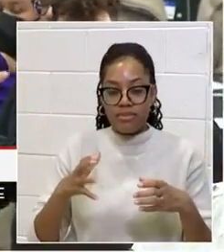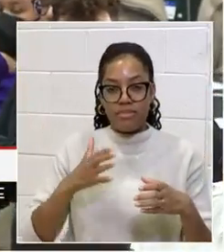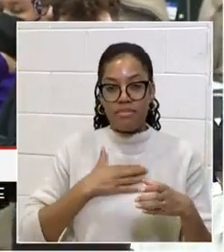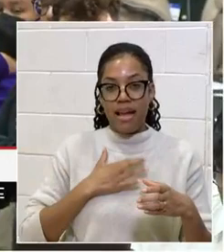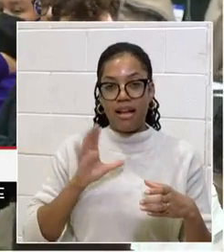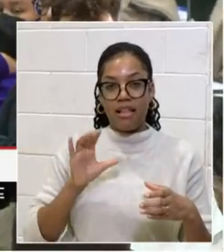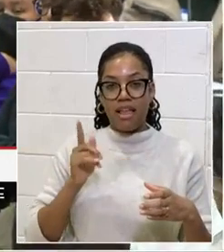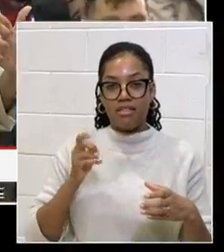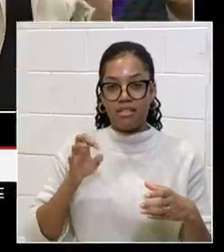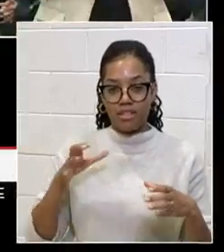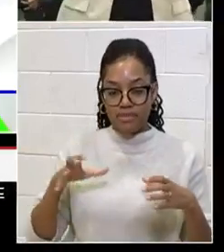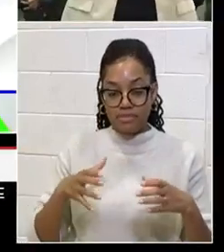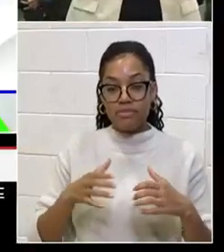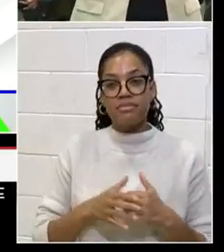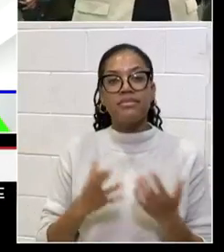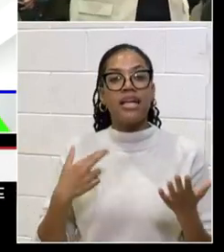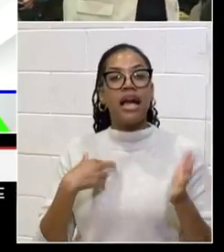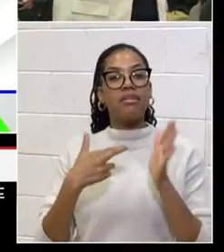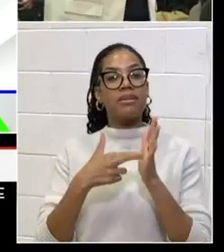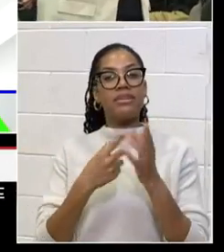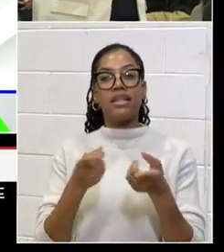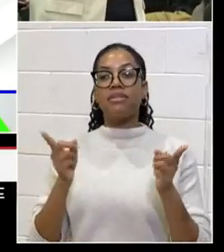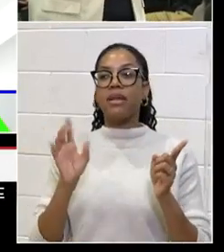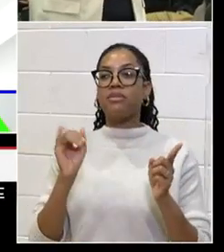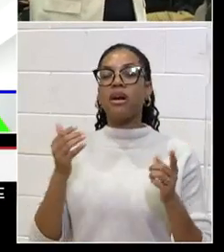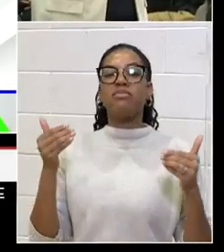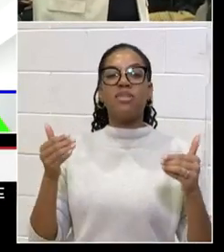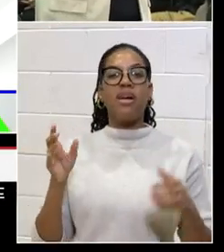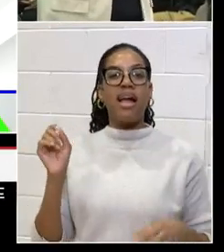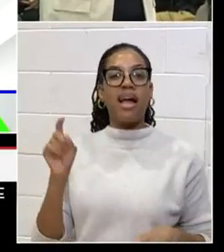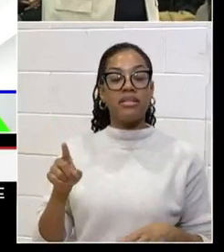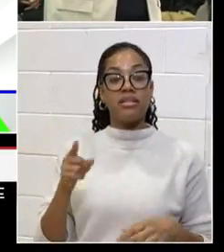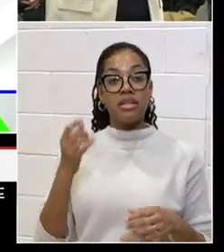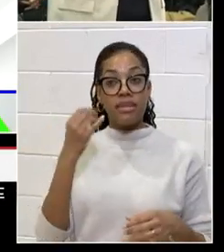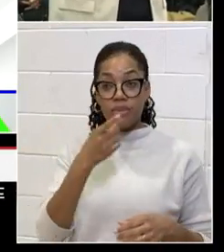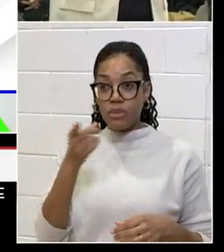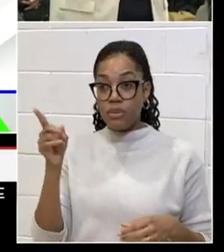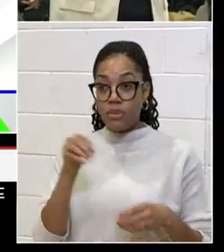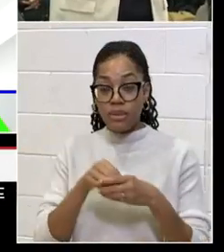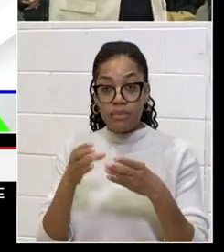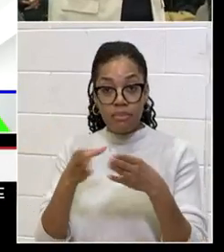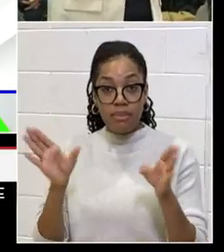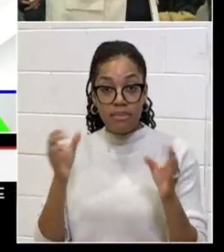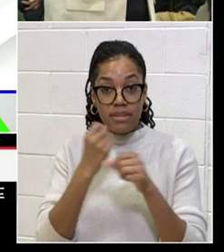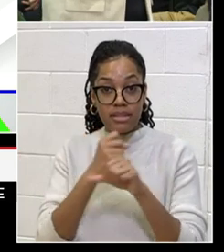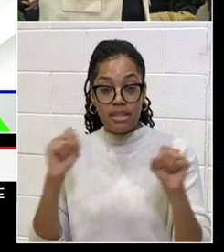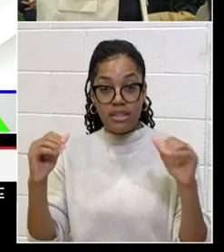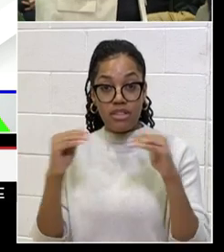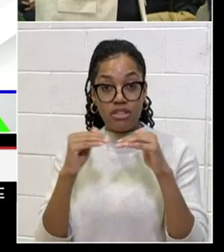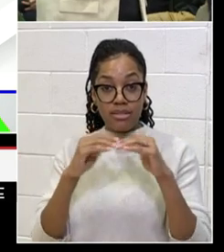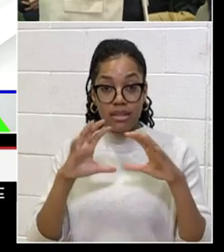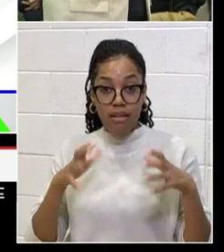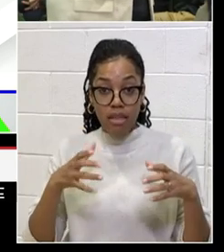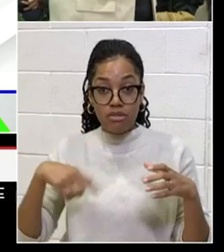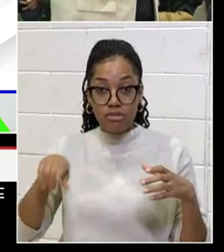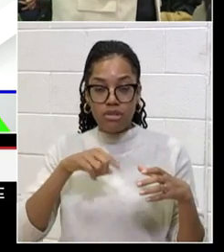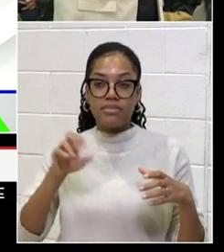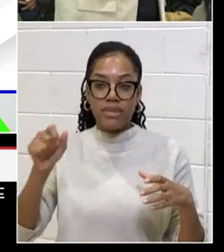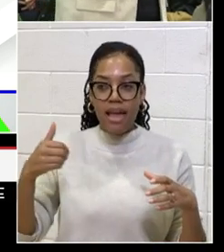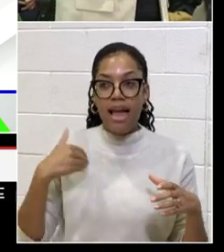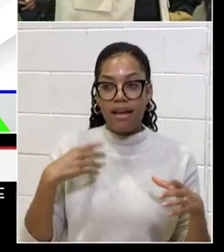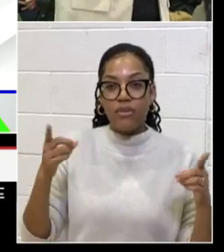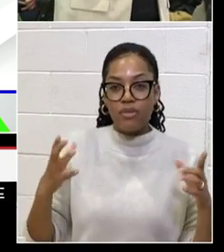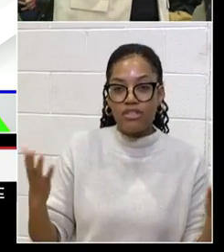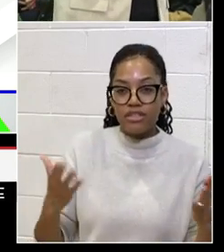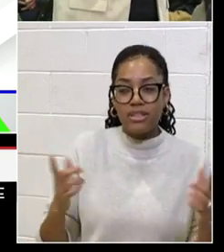on behalf of them, I'm going to ask if you are in the Public Safety and Justice cluster, and I say, yes, we have directors here,